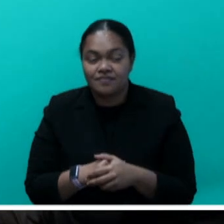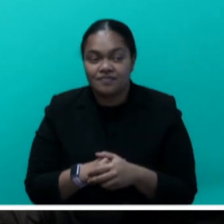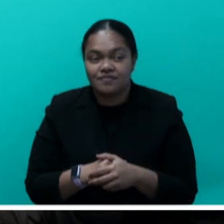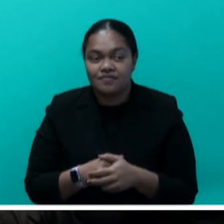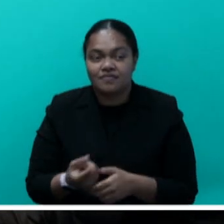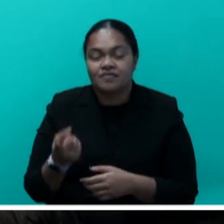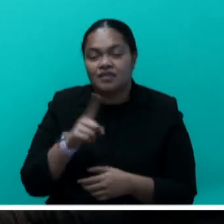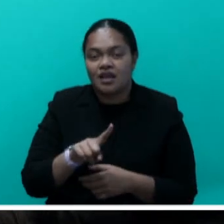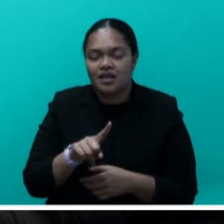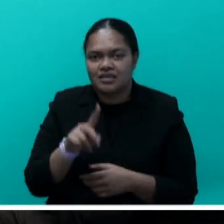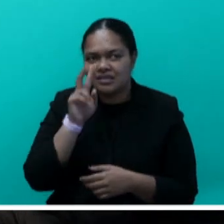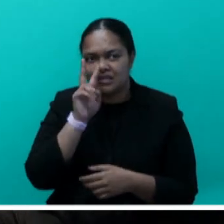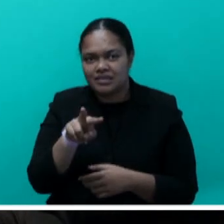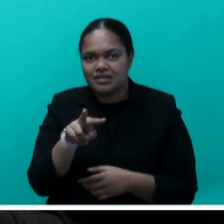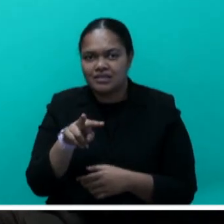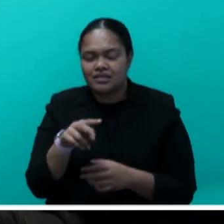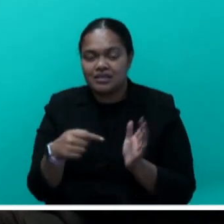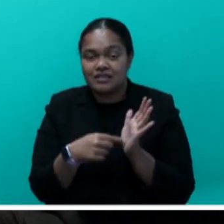and live stream or listening in